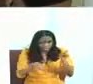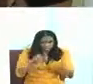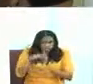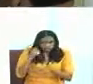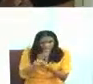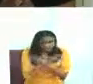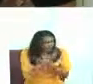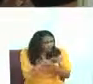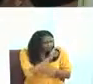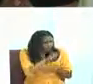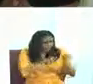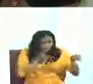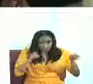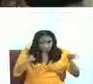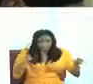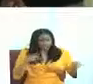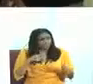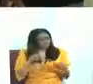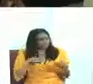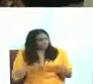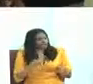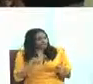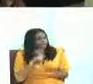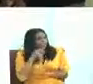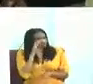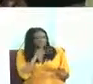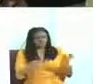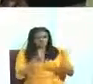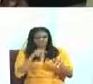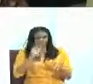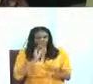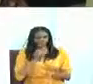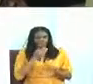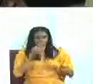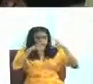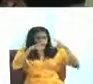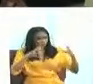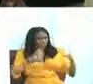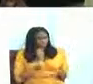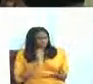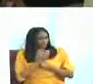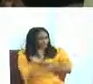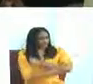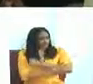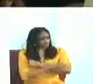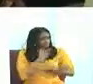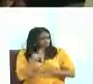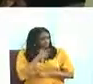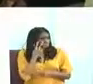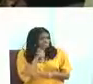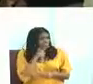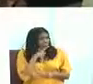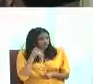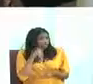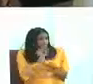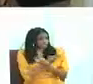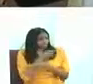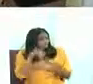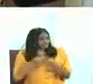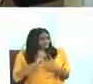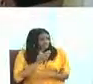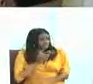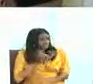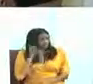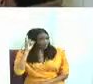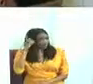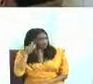look around our world, we look to our country, we see dry bones in our government. We